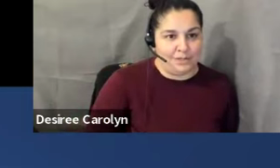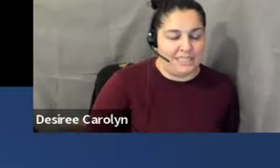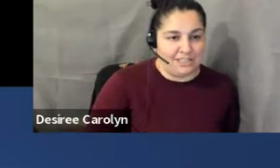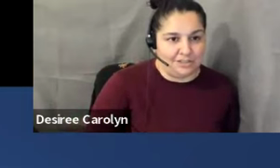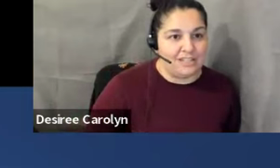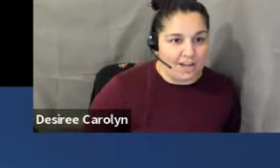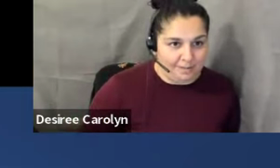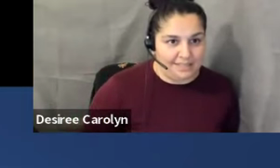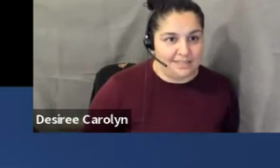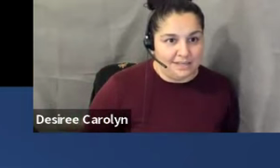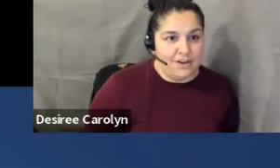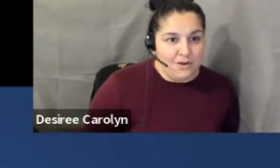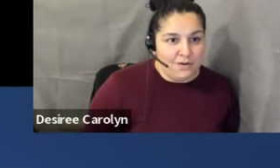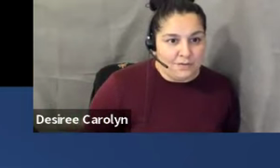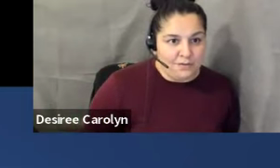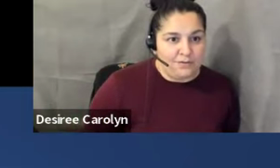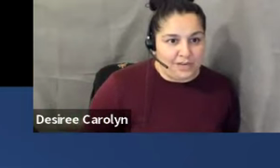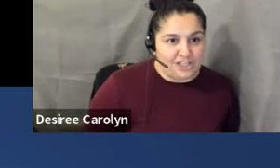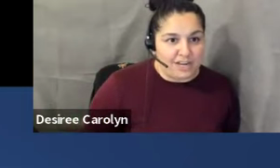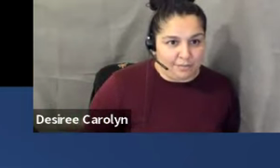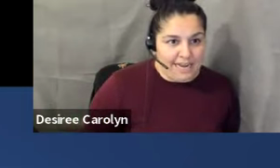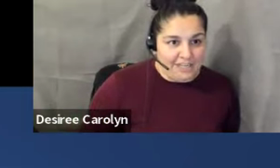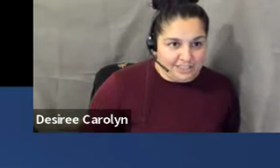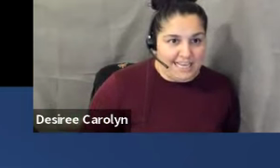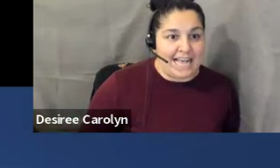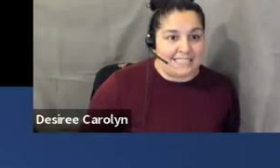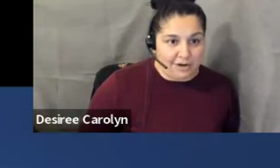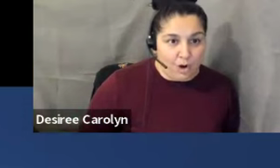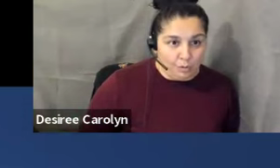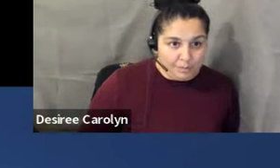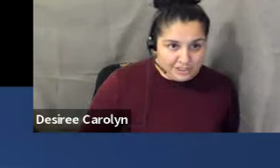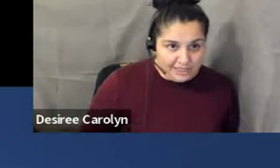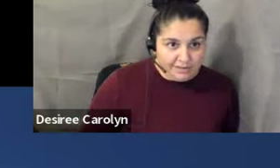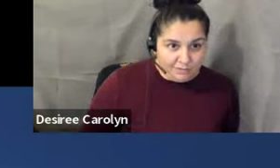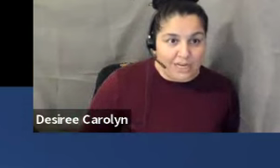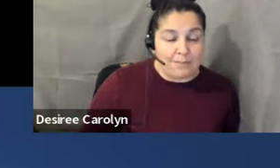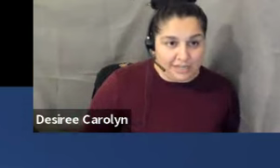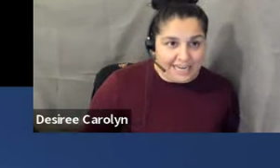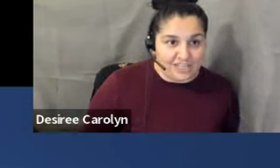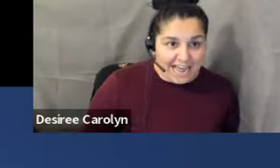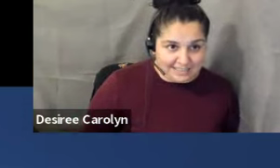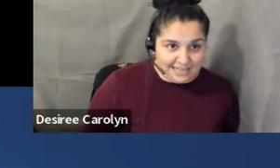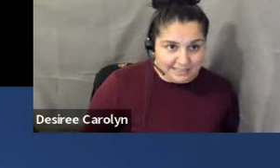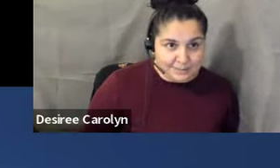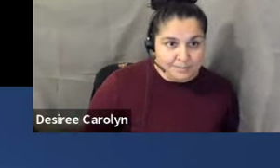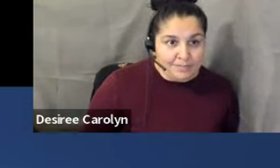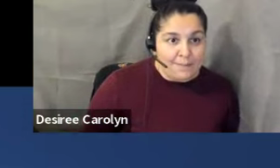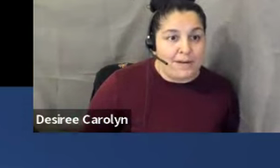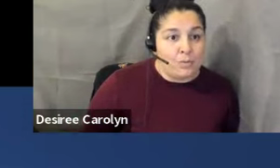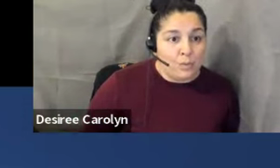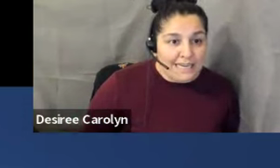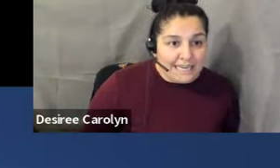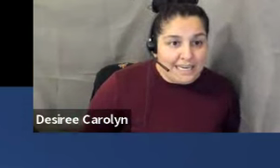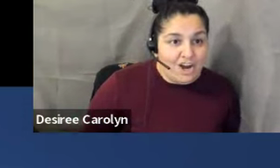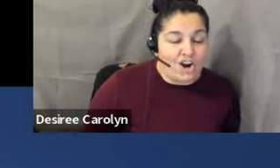that particular allotment for each government agency has their own budget for communication access.